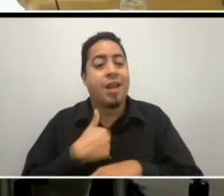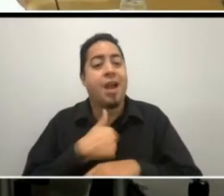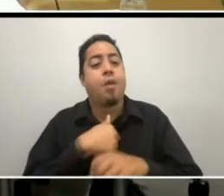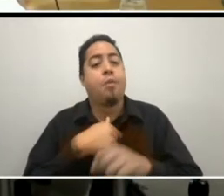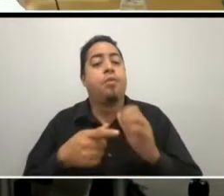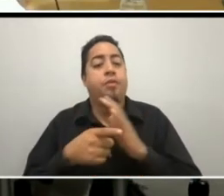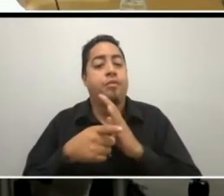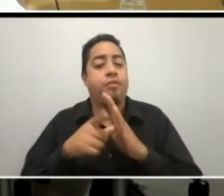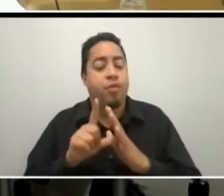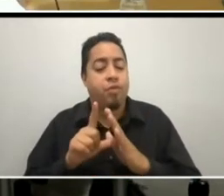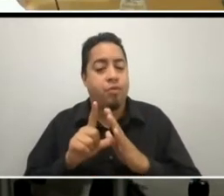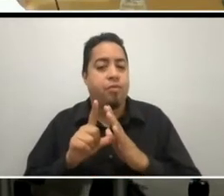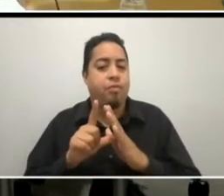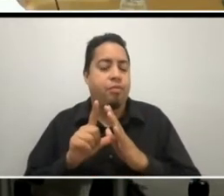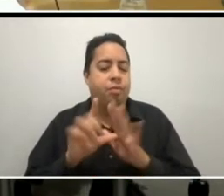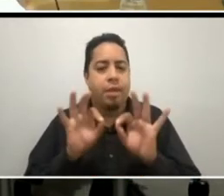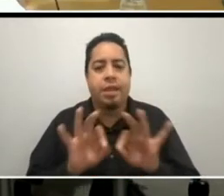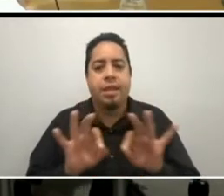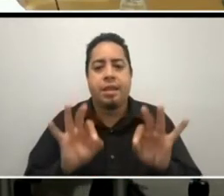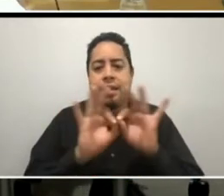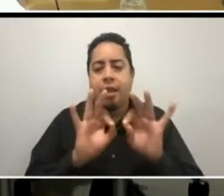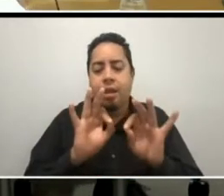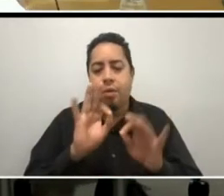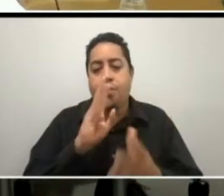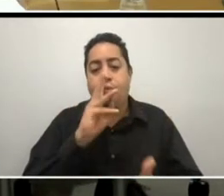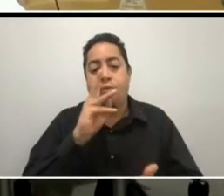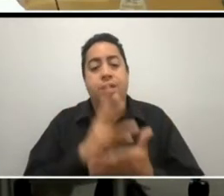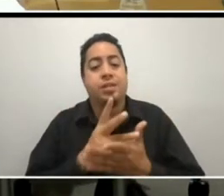key witnesses, the Fulton County